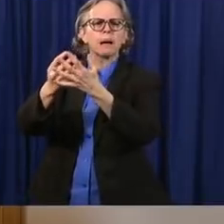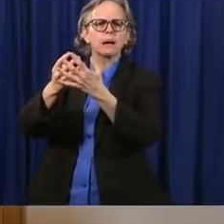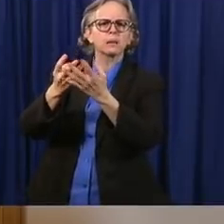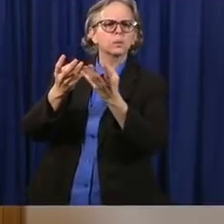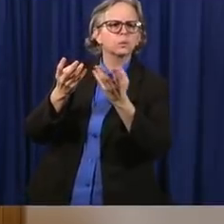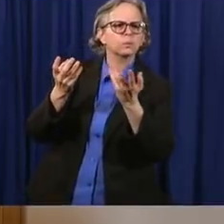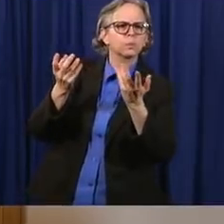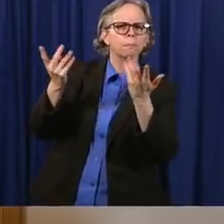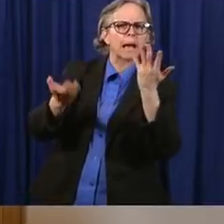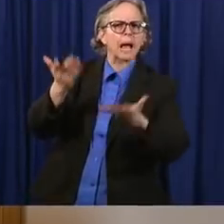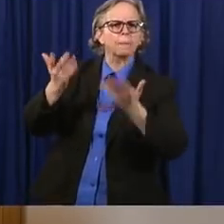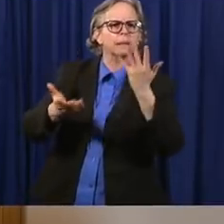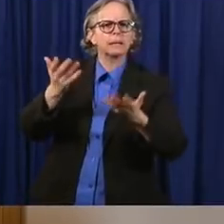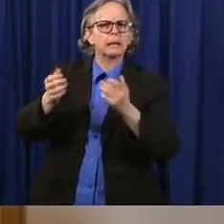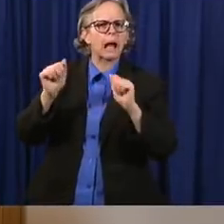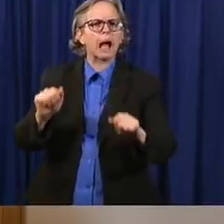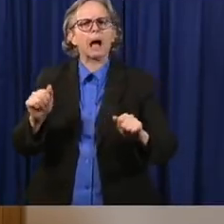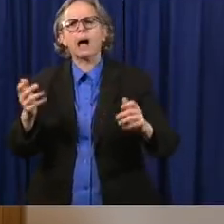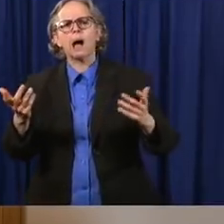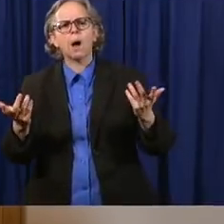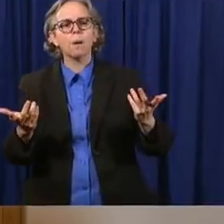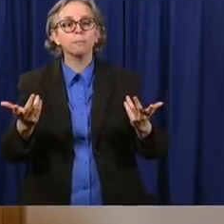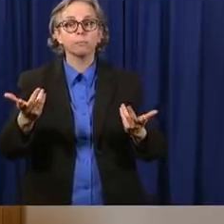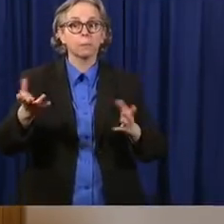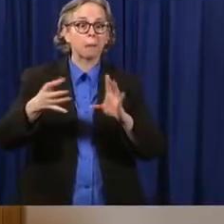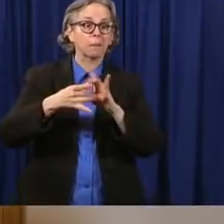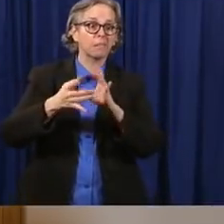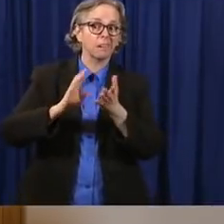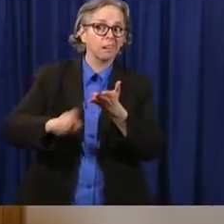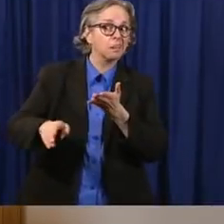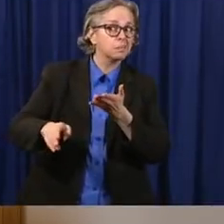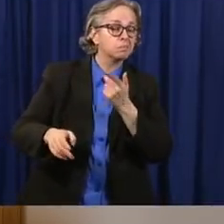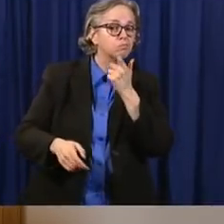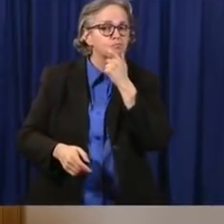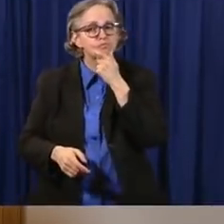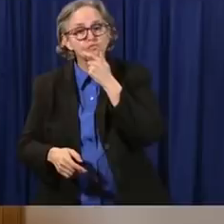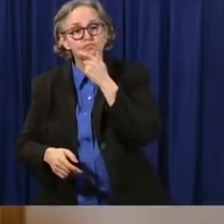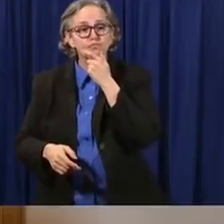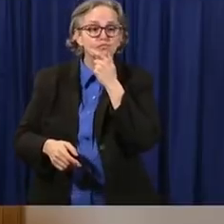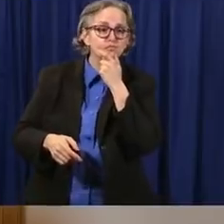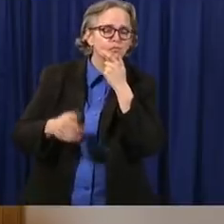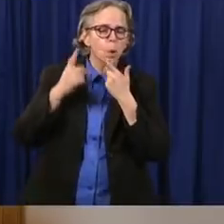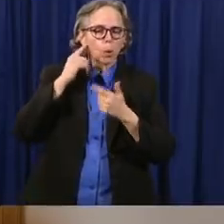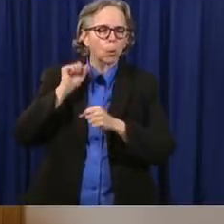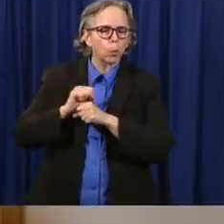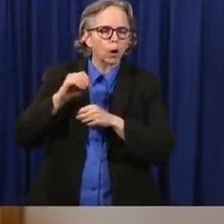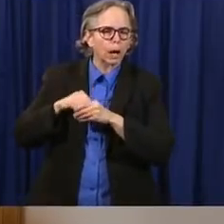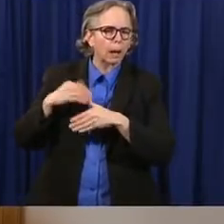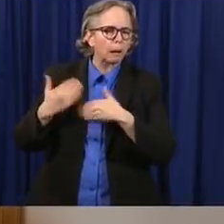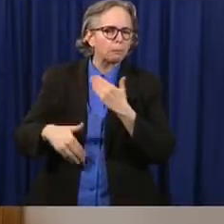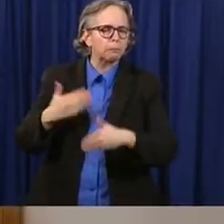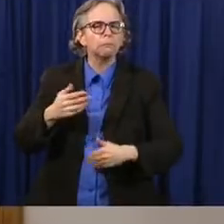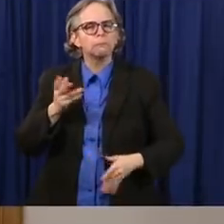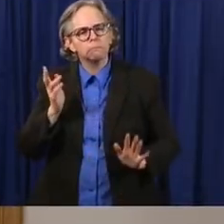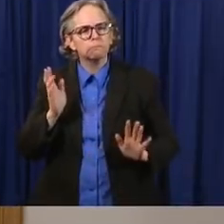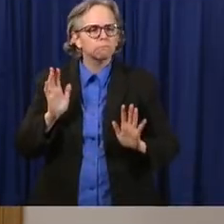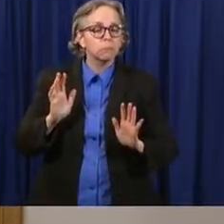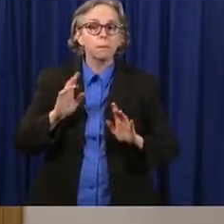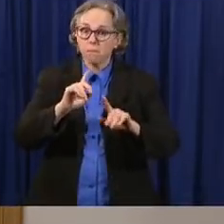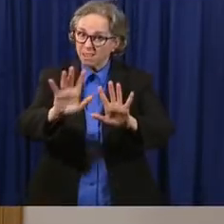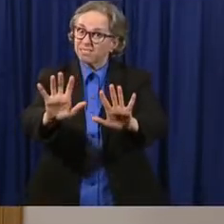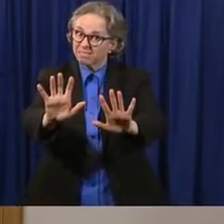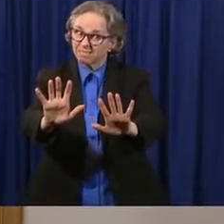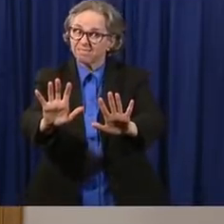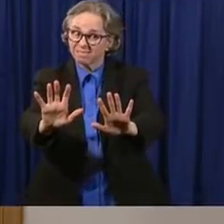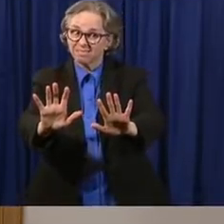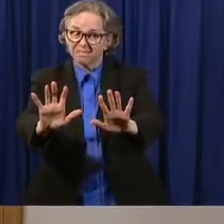possibly release them. So that is a work in progress. But whenever you have a congregate